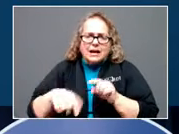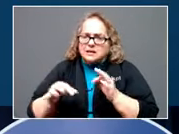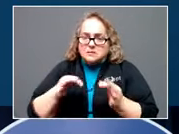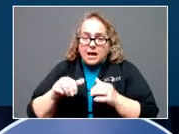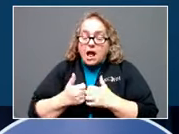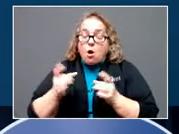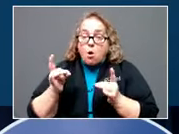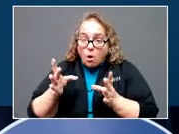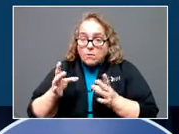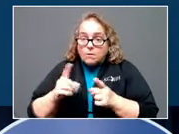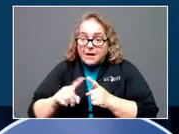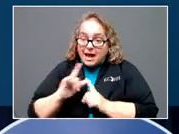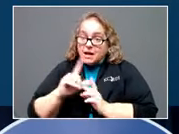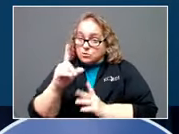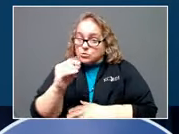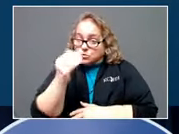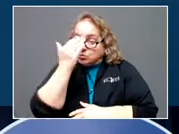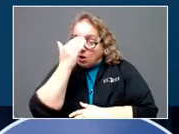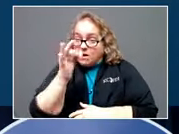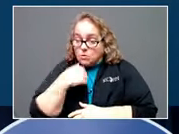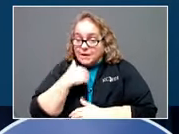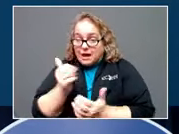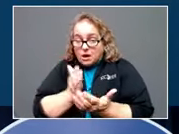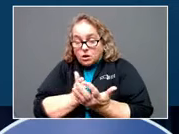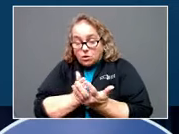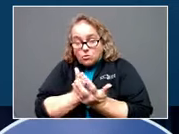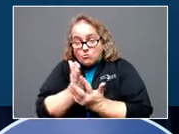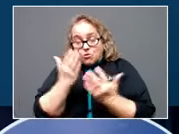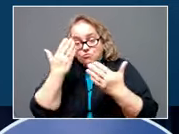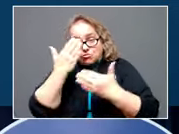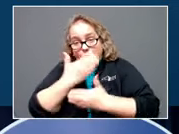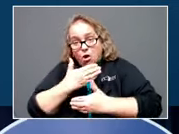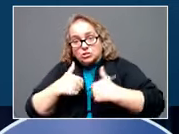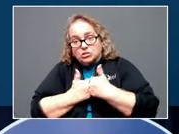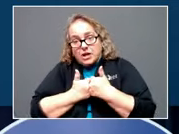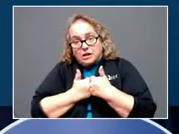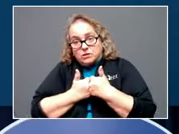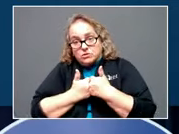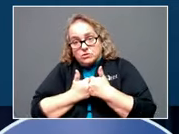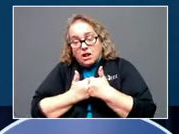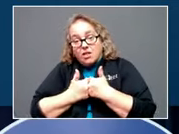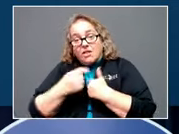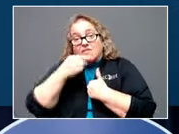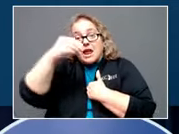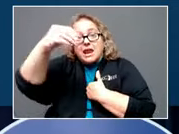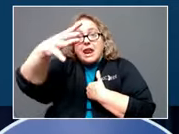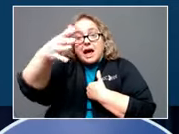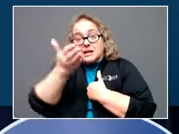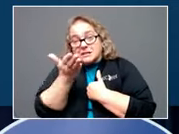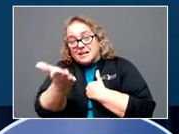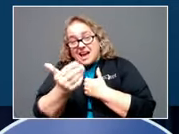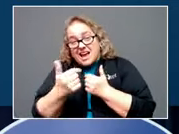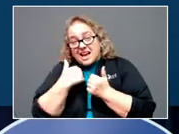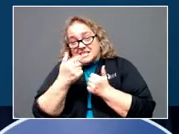that if we can get through the darkness that are those challenges, the light that is ahead of us is greater than I have ever seen.